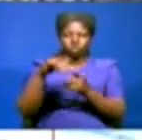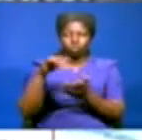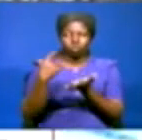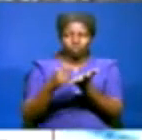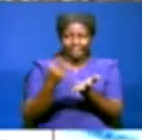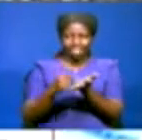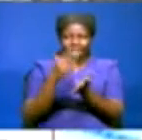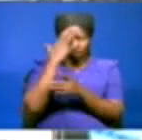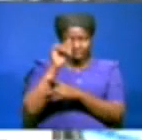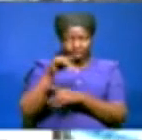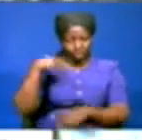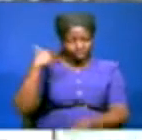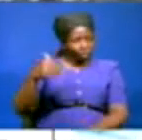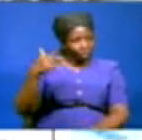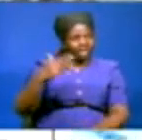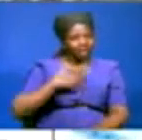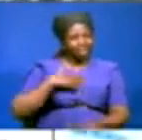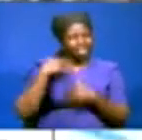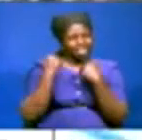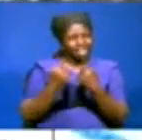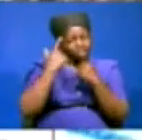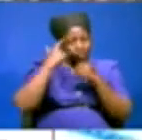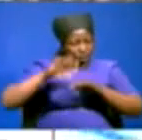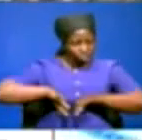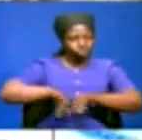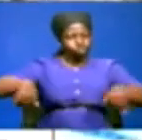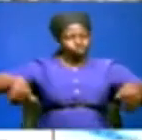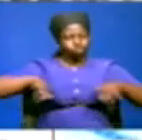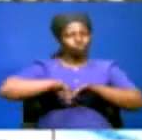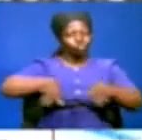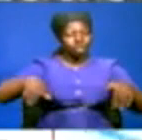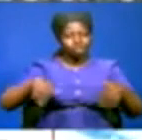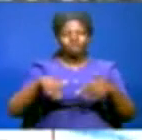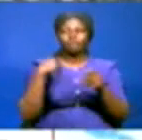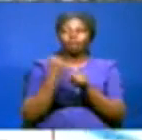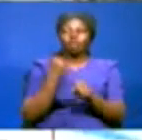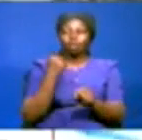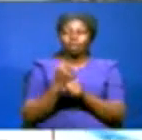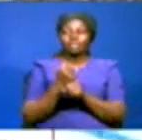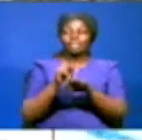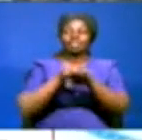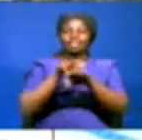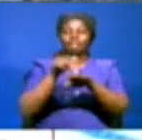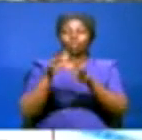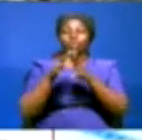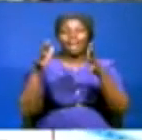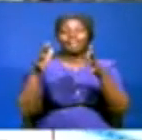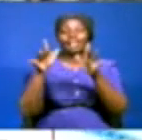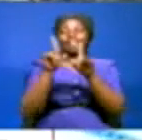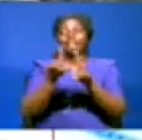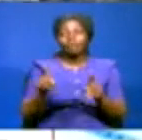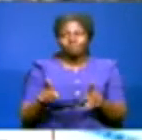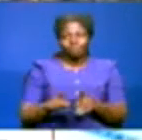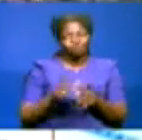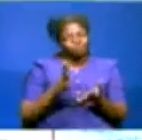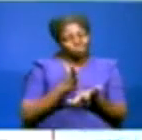has always been my strive for swimming, going national, performing nationwide, and yeah, it will